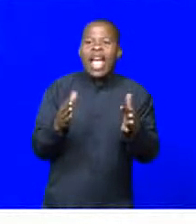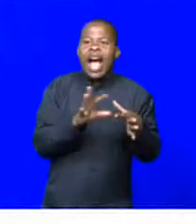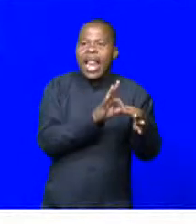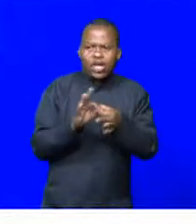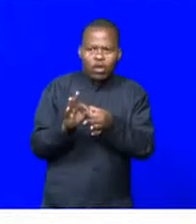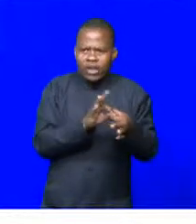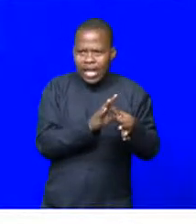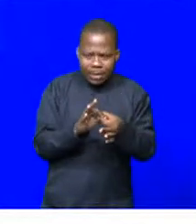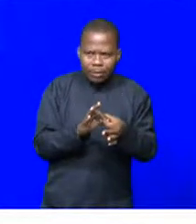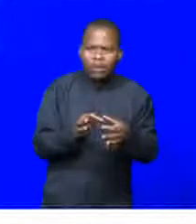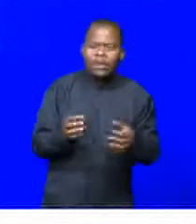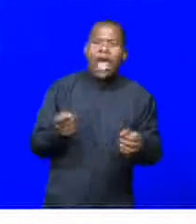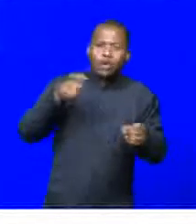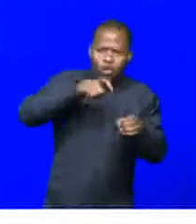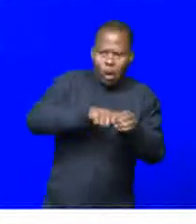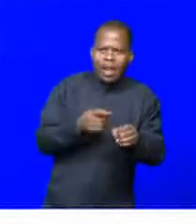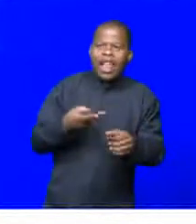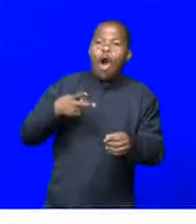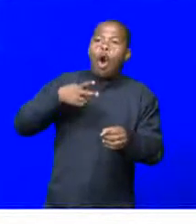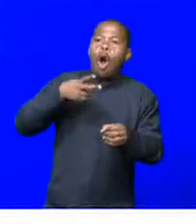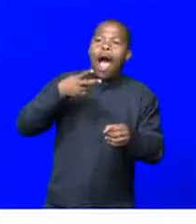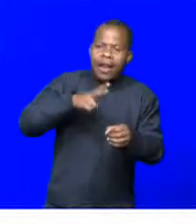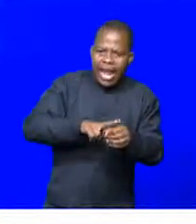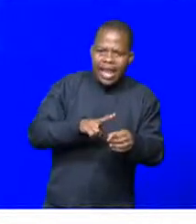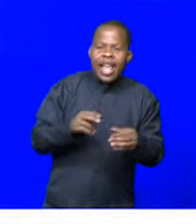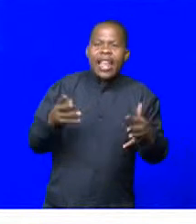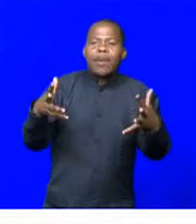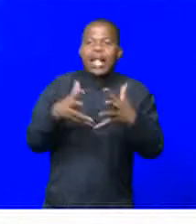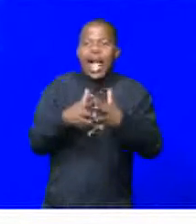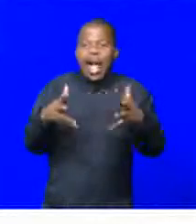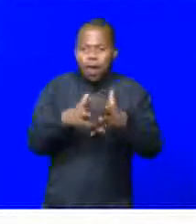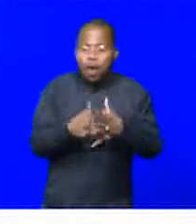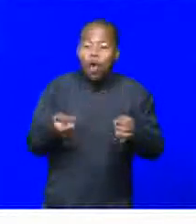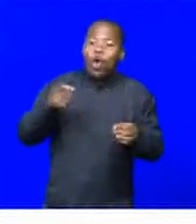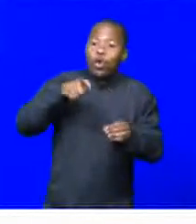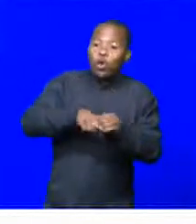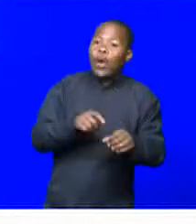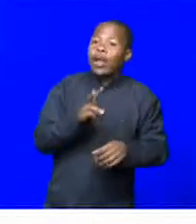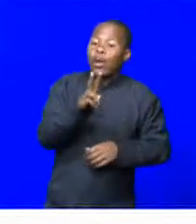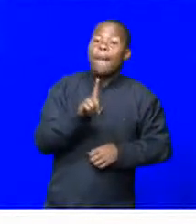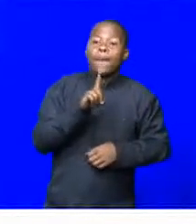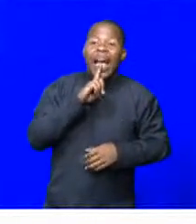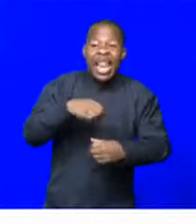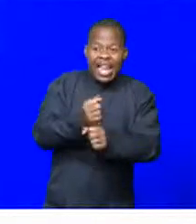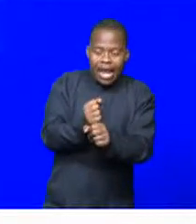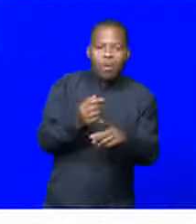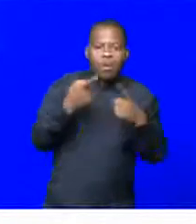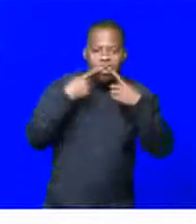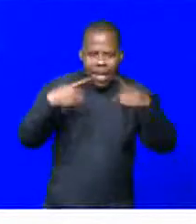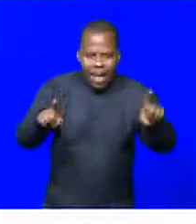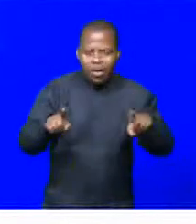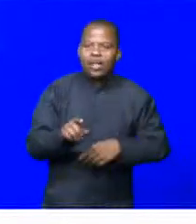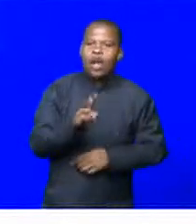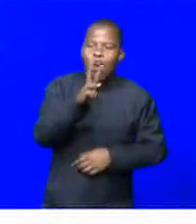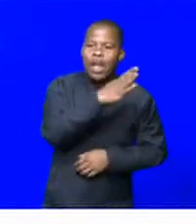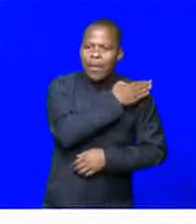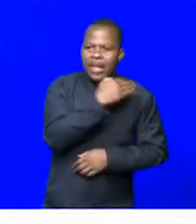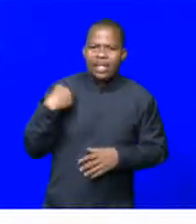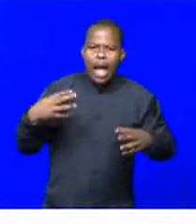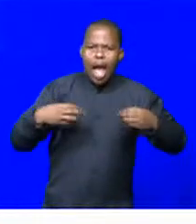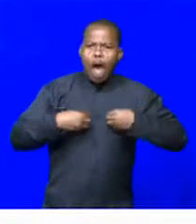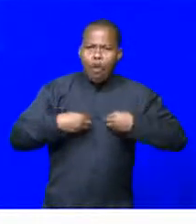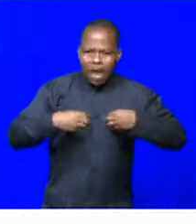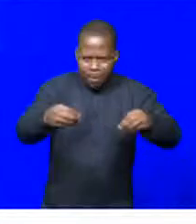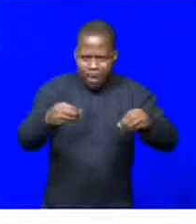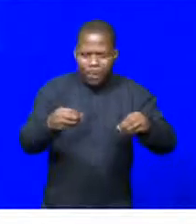ke bangenele wona umhlangano lokubheka ukuthi ubanjwe ngelanga lelitawumenyetelwa. Umbiko kwekhishwa indunayi 70 phila buthelezi.